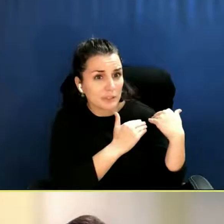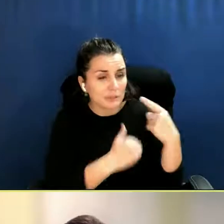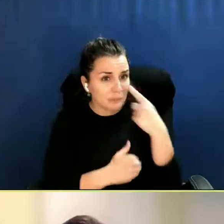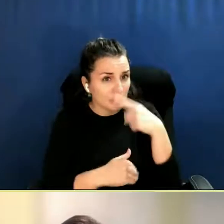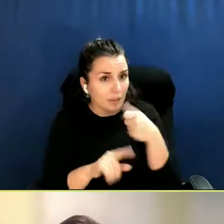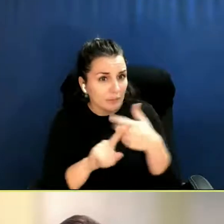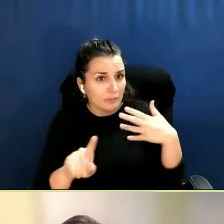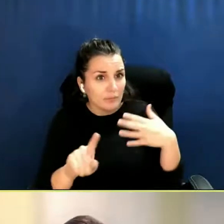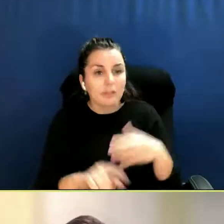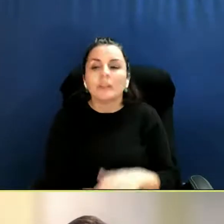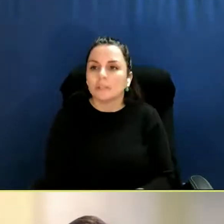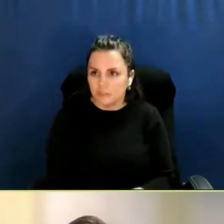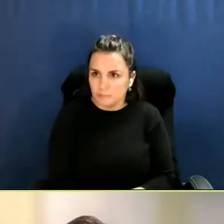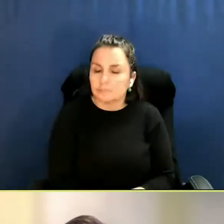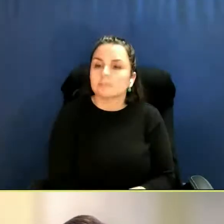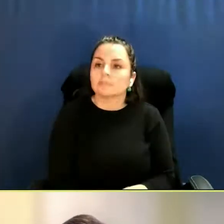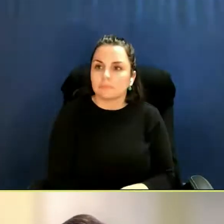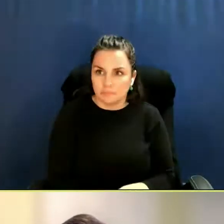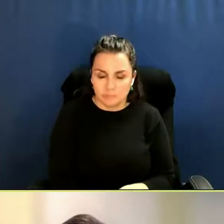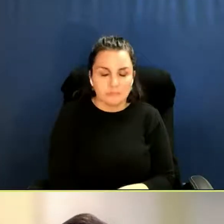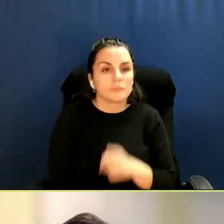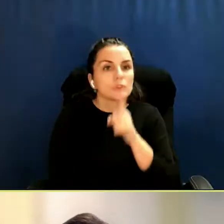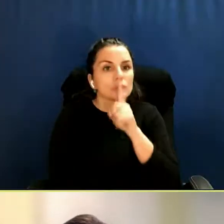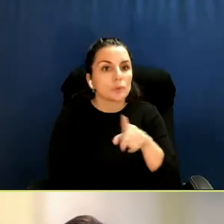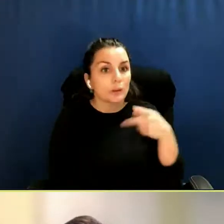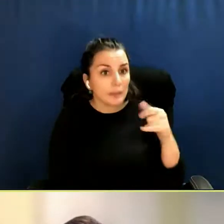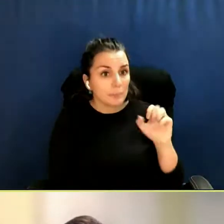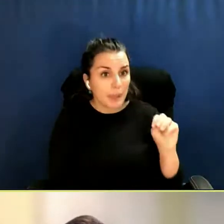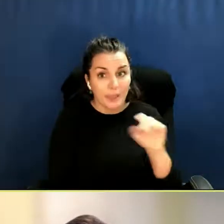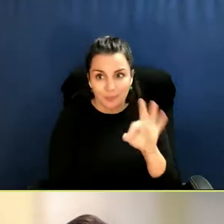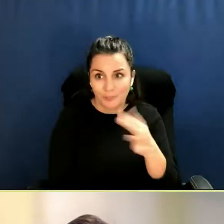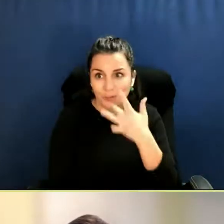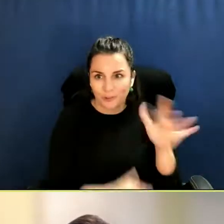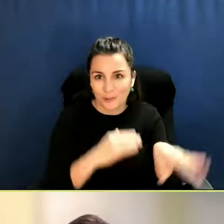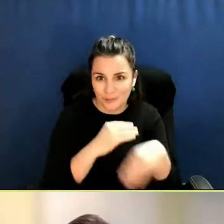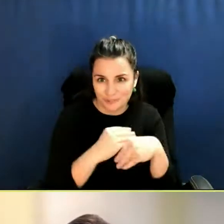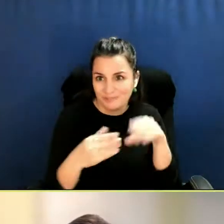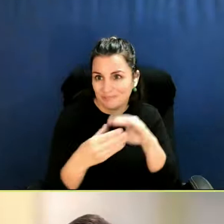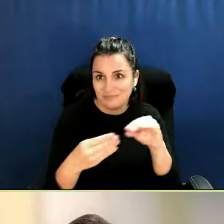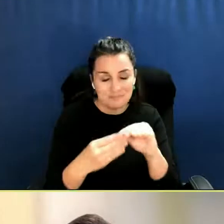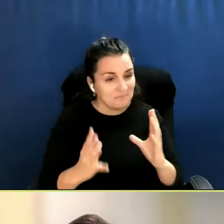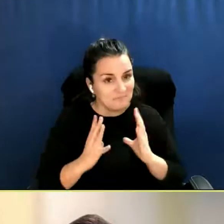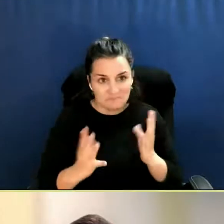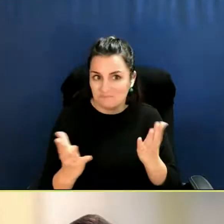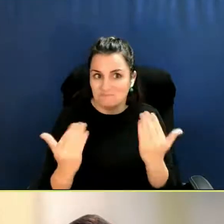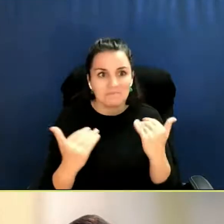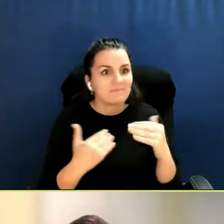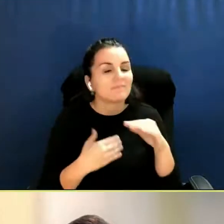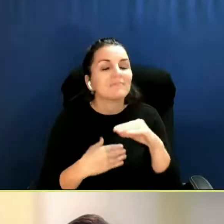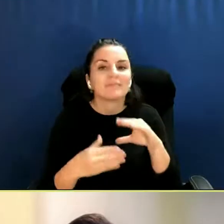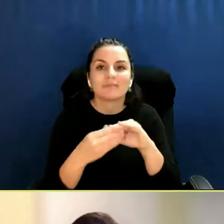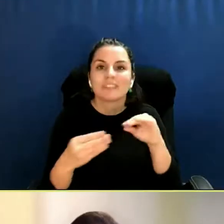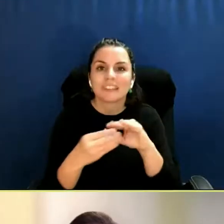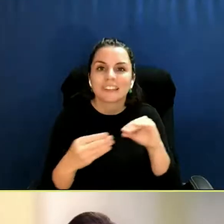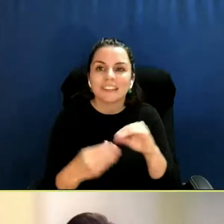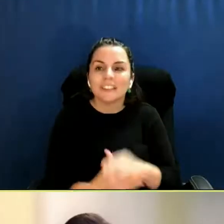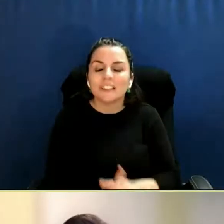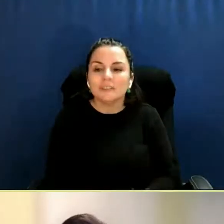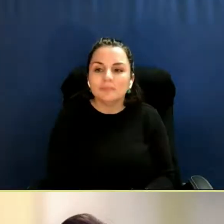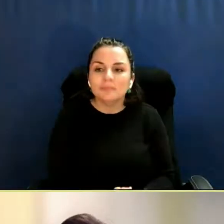So I'll go ahead and take that. And Pam, if you want to add anything when I'm done, I'm more than happy to share the limelight